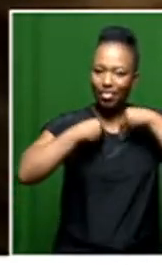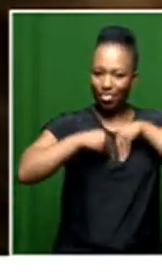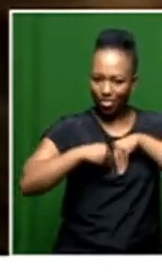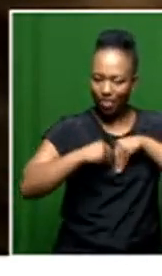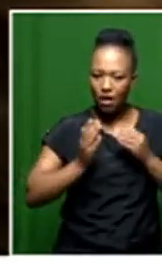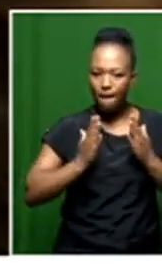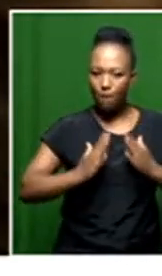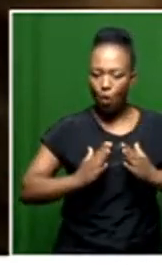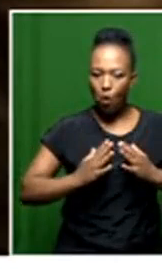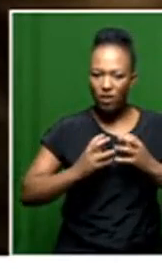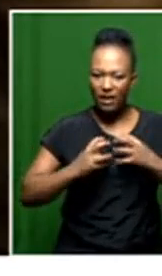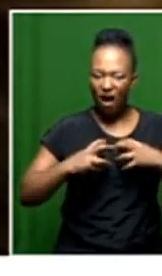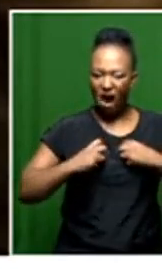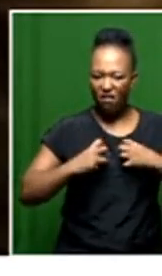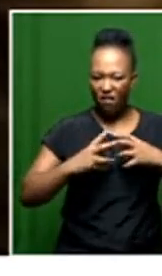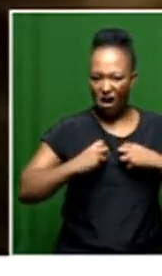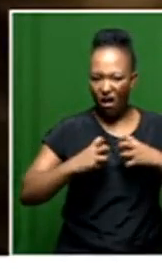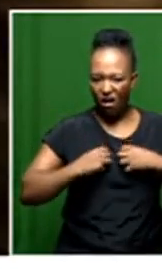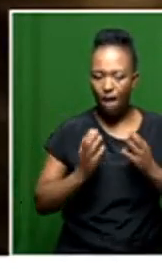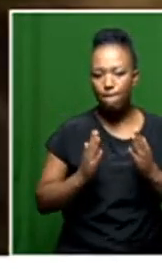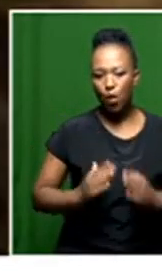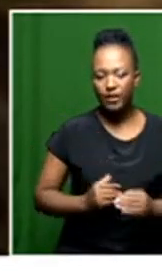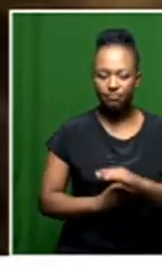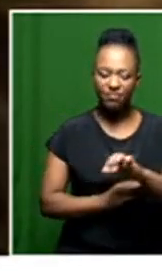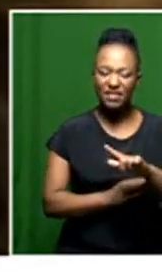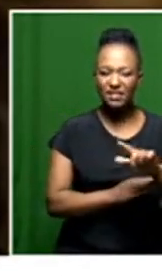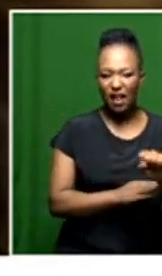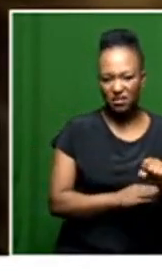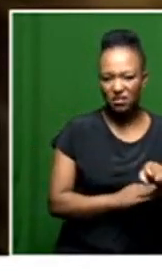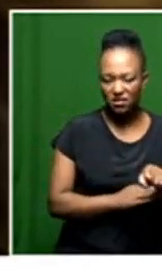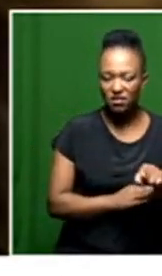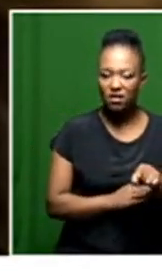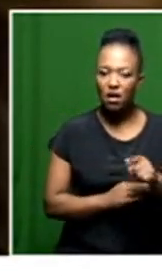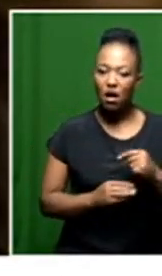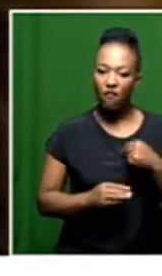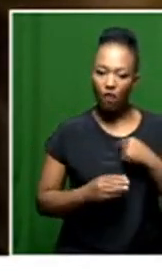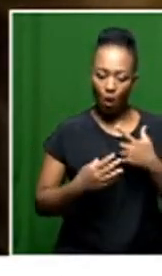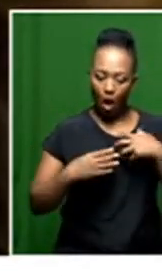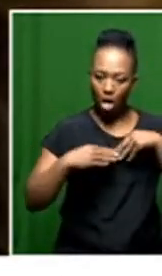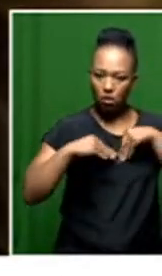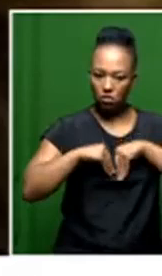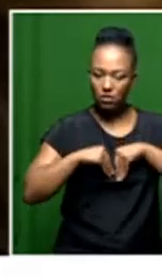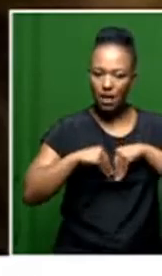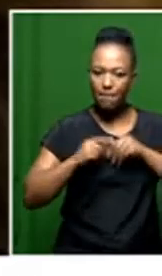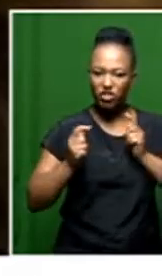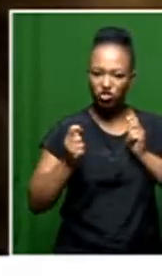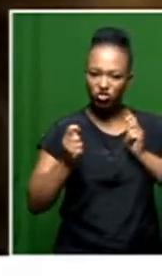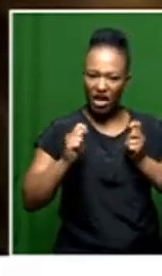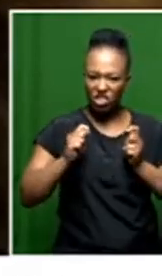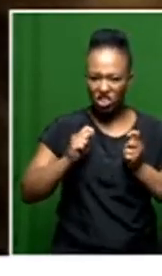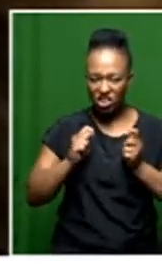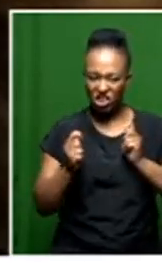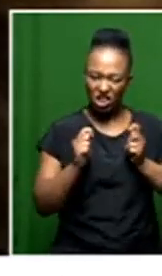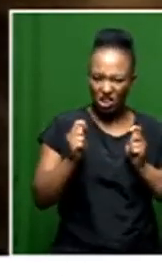and eating from our human cells, likes to bind our human cells. So for its survival, it has to change its color and its shape.